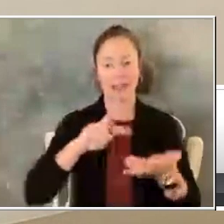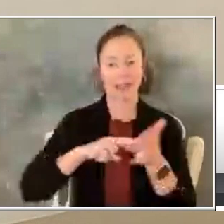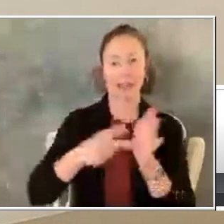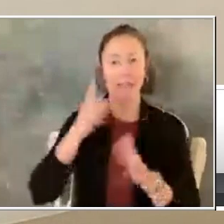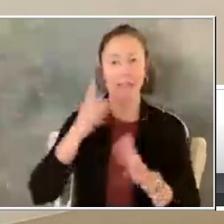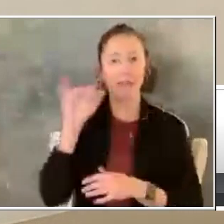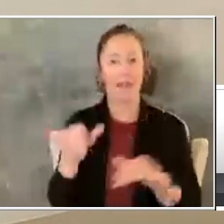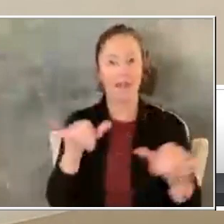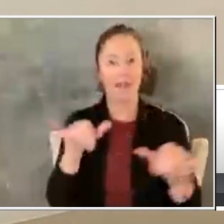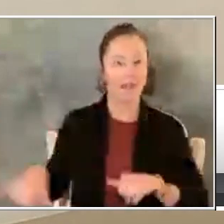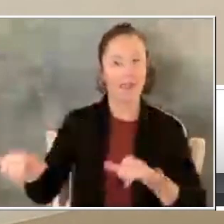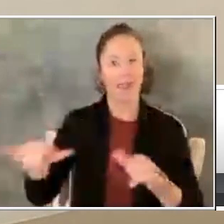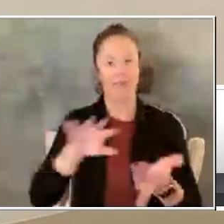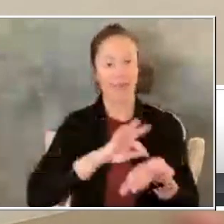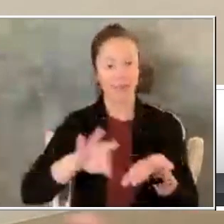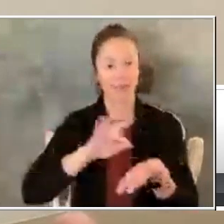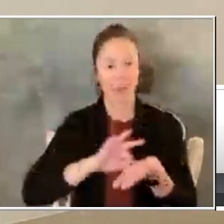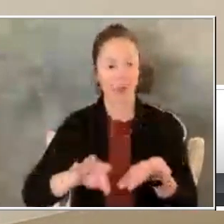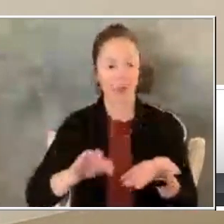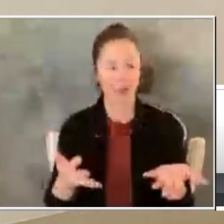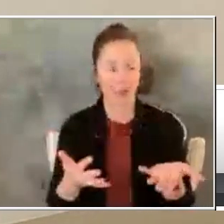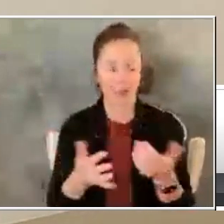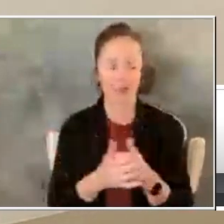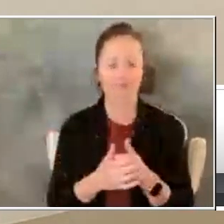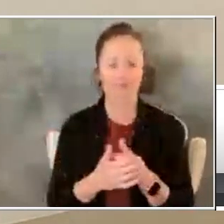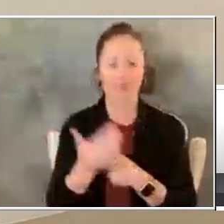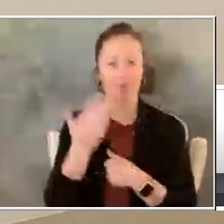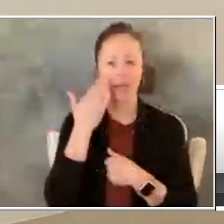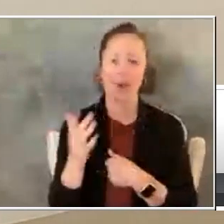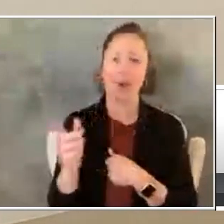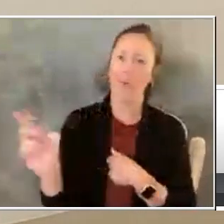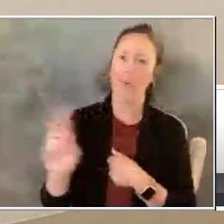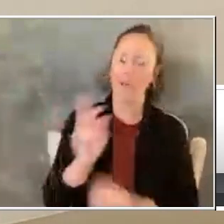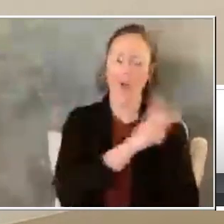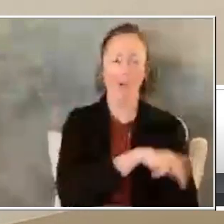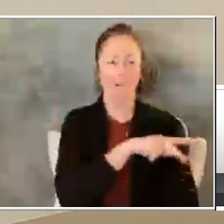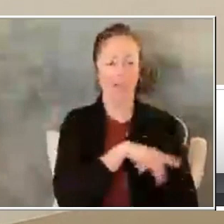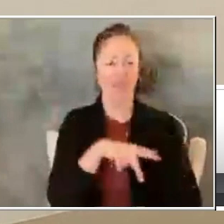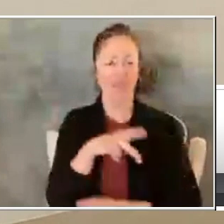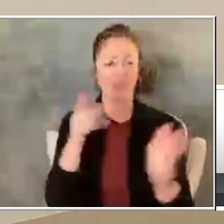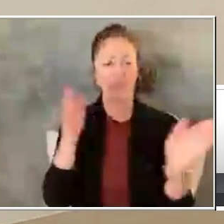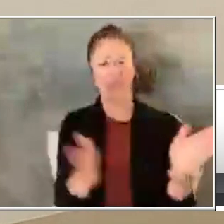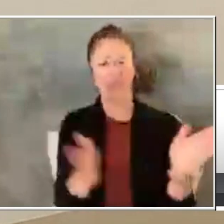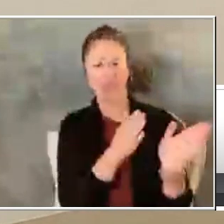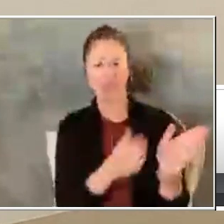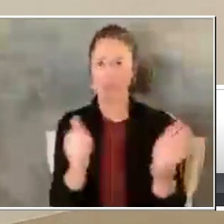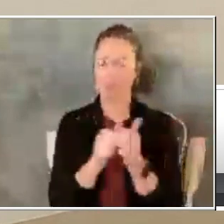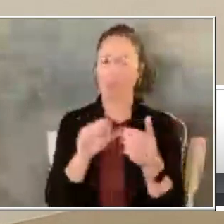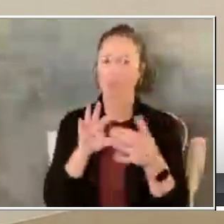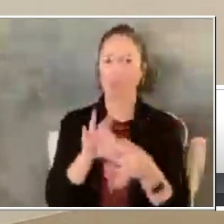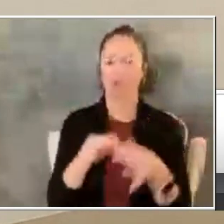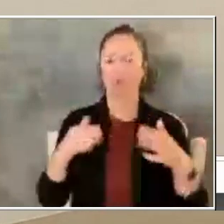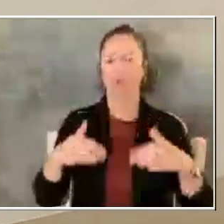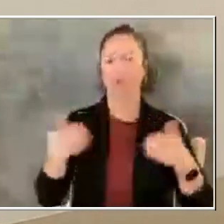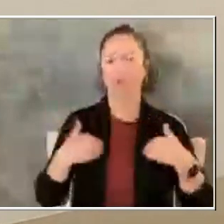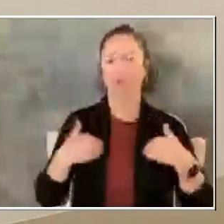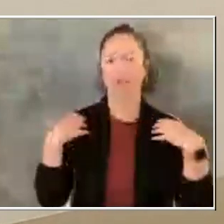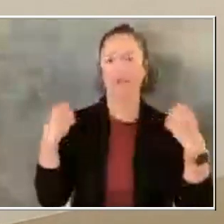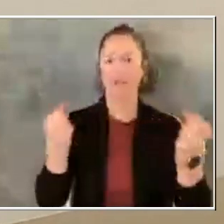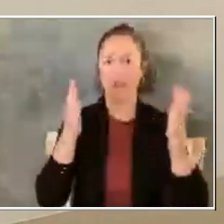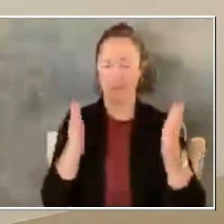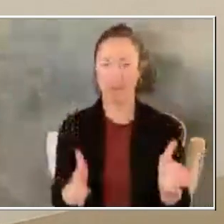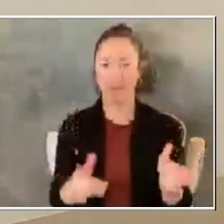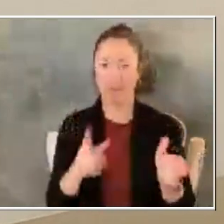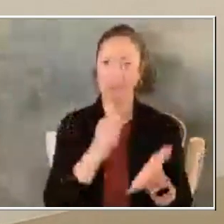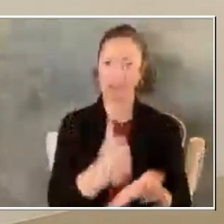standardized score. So we know that sort of where the patient falls in relation to a young, healthy person, and that can give